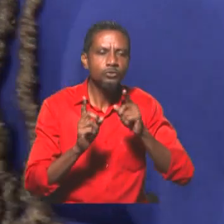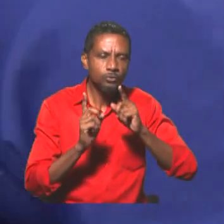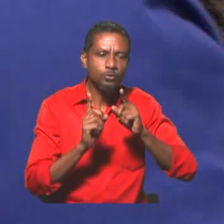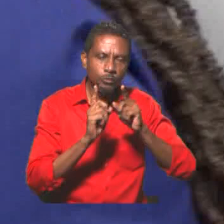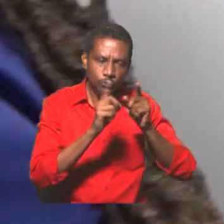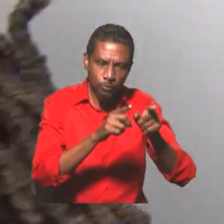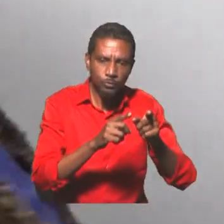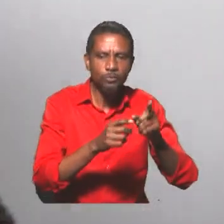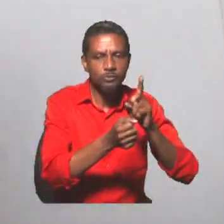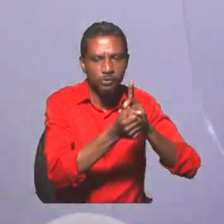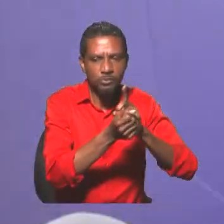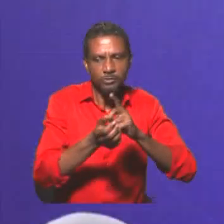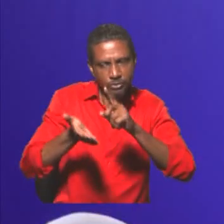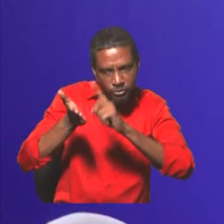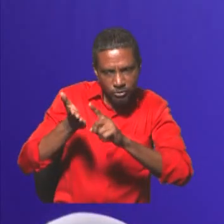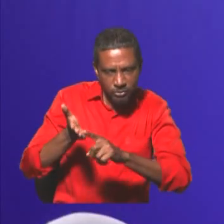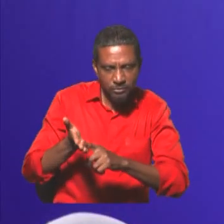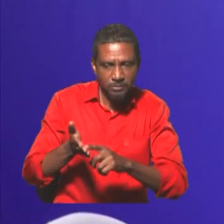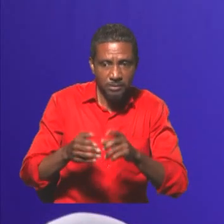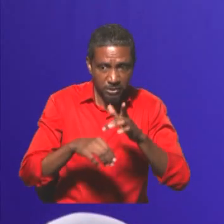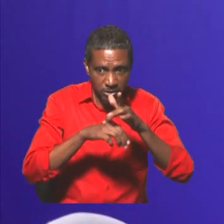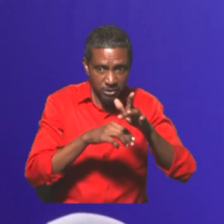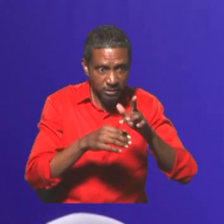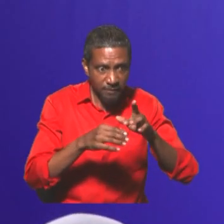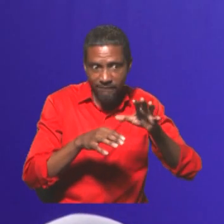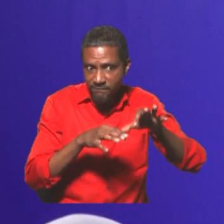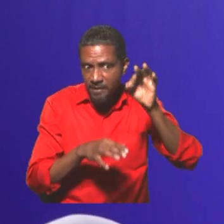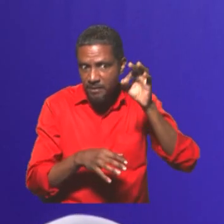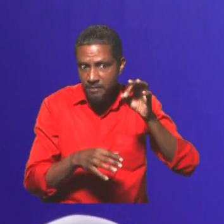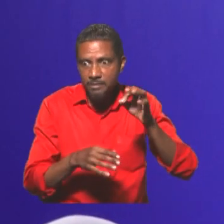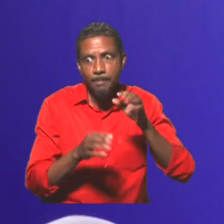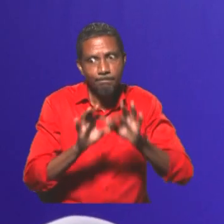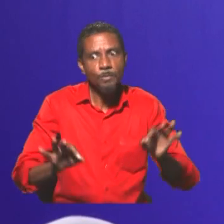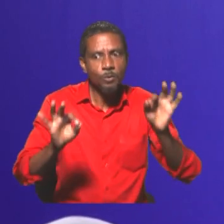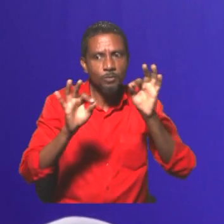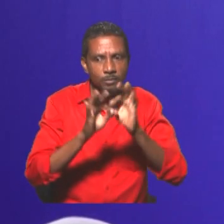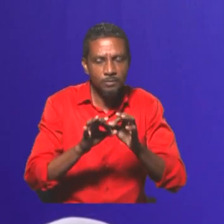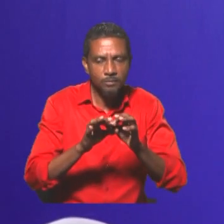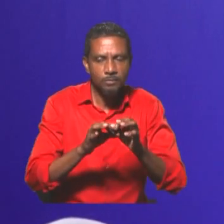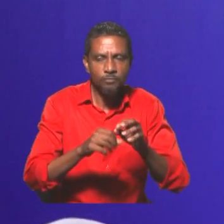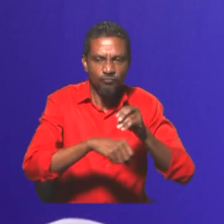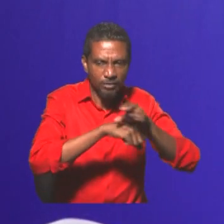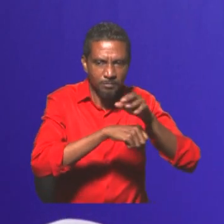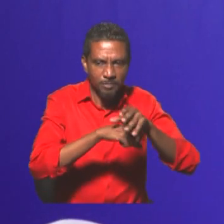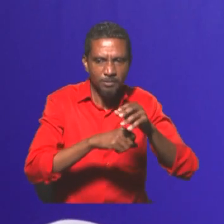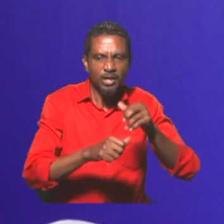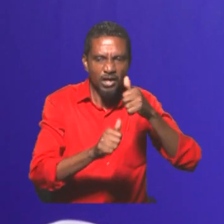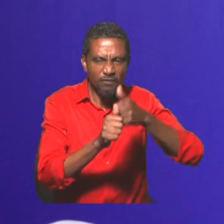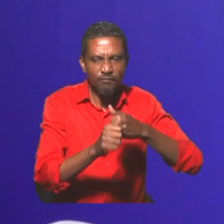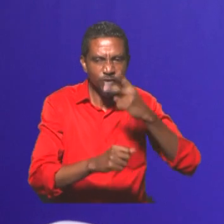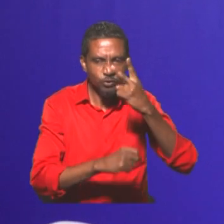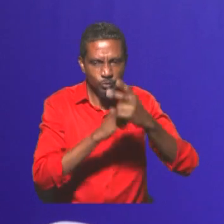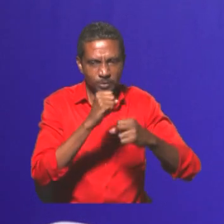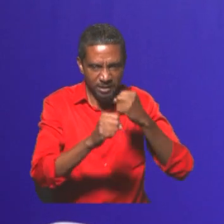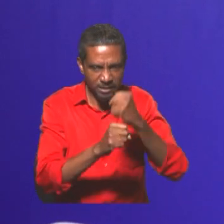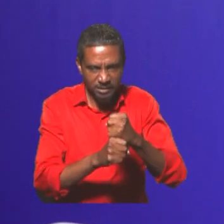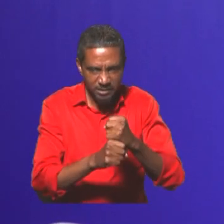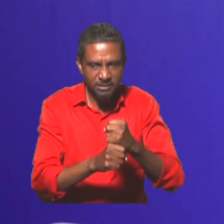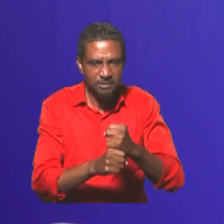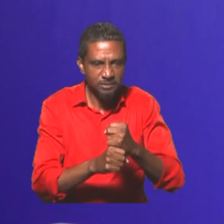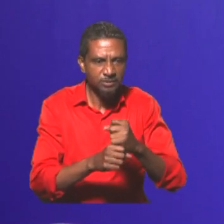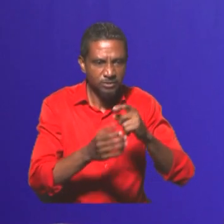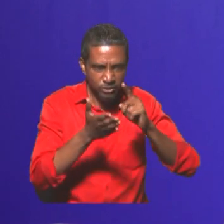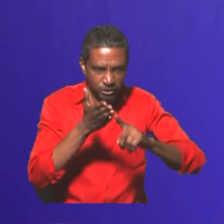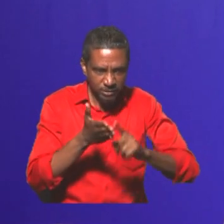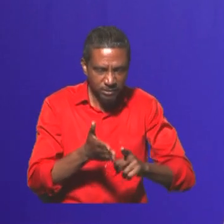is what's necessary. Early detection is crucial, and the recommendation is screening every 2 years for younger individuals and